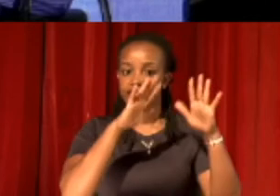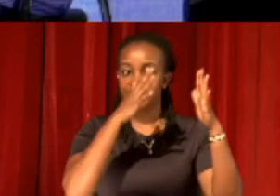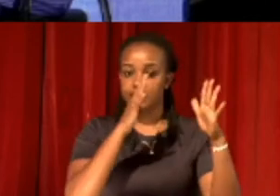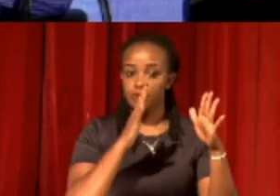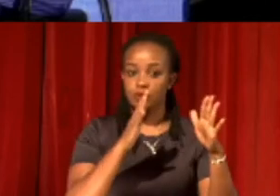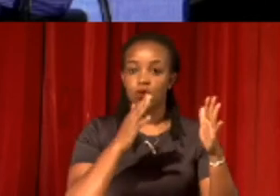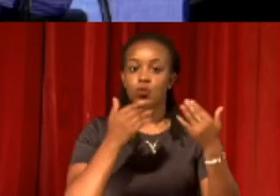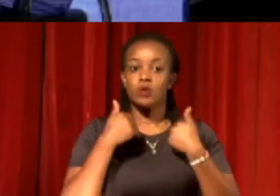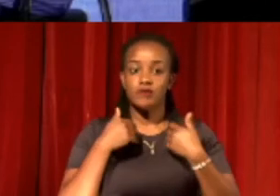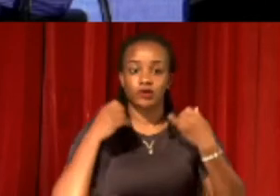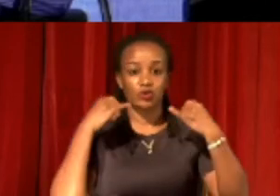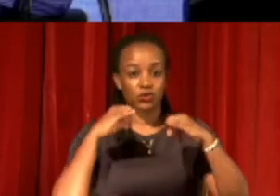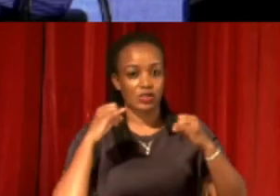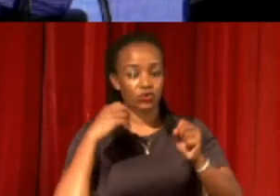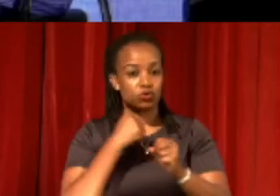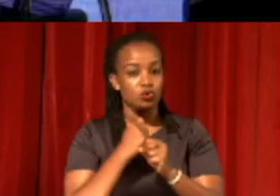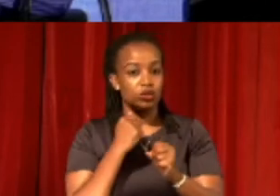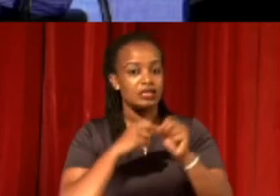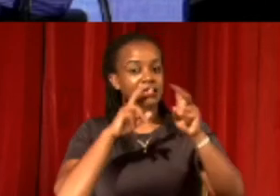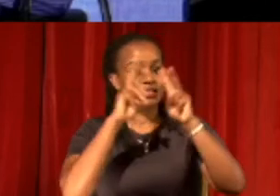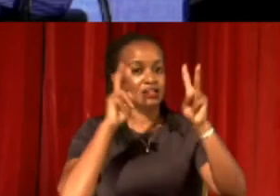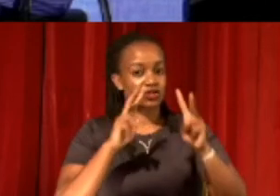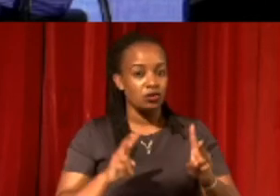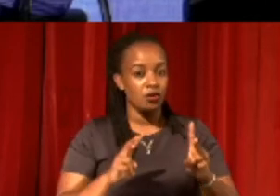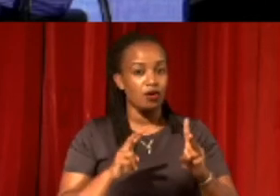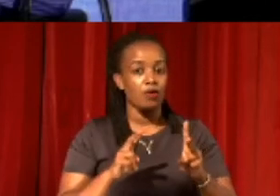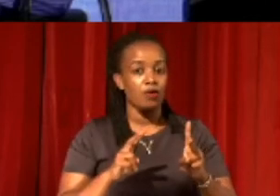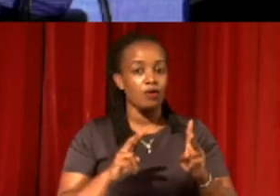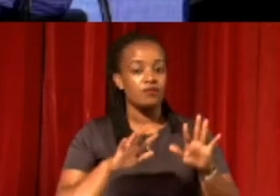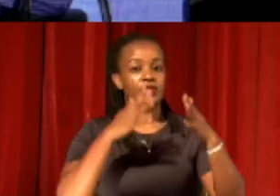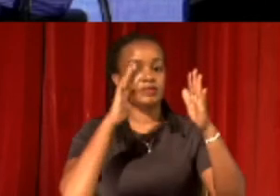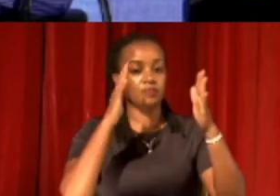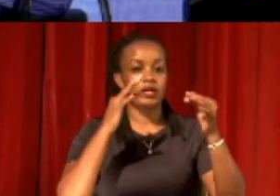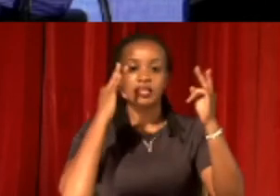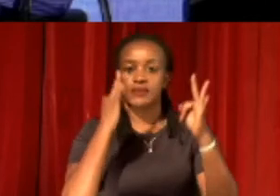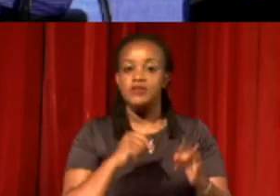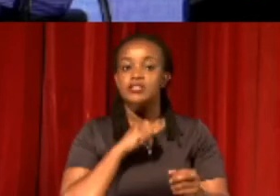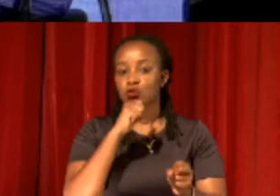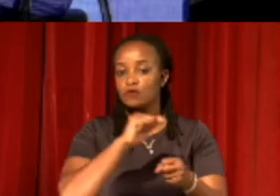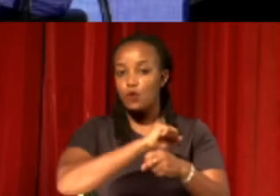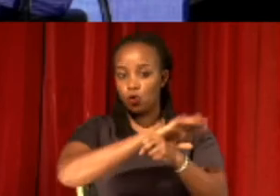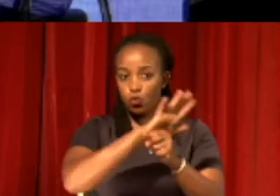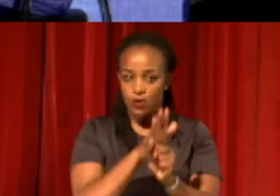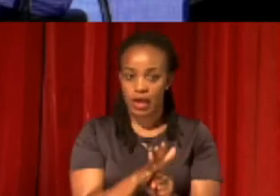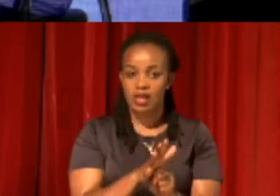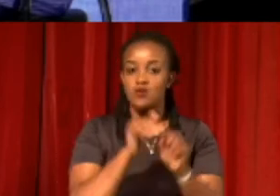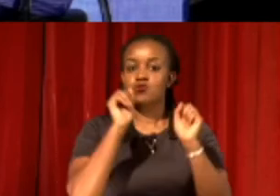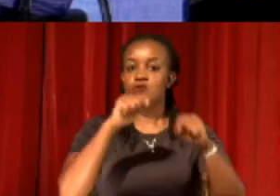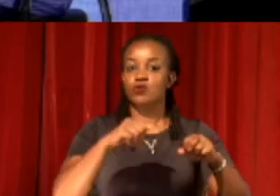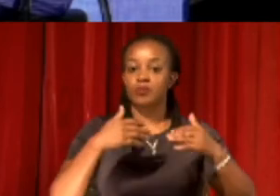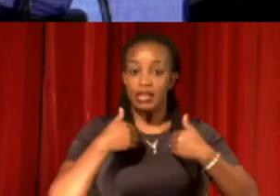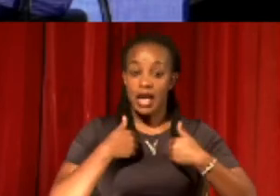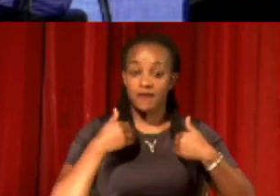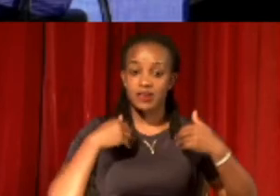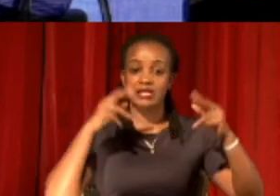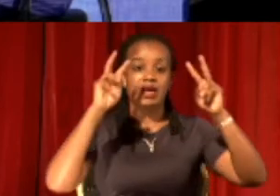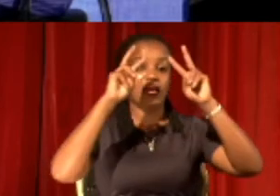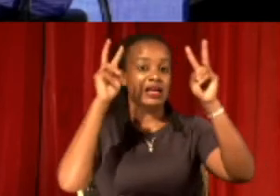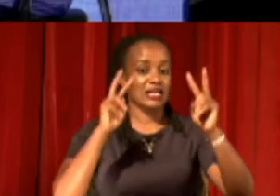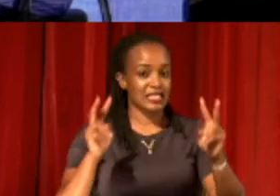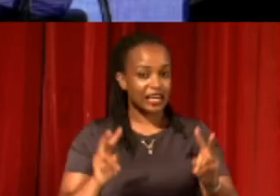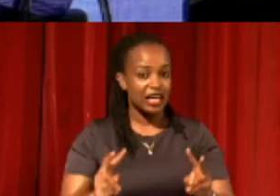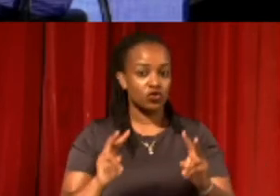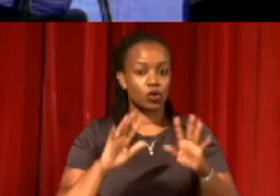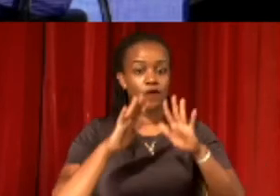bring international festivals here. Mm. If it wasn't for COVID, we were to have a very major festival in April in conjunction with the Spanish government. Oh, wow.